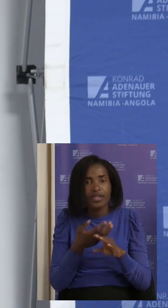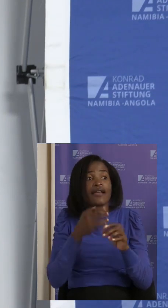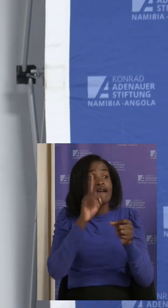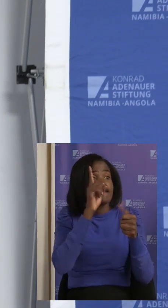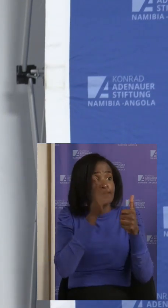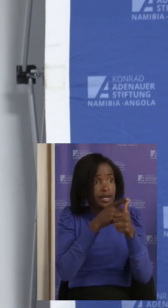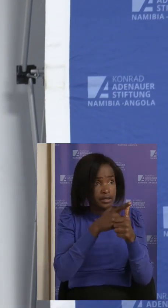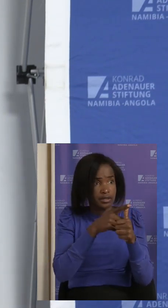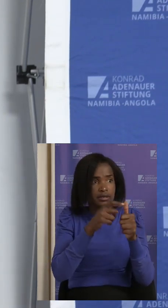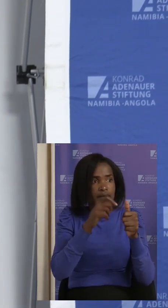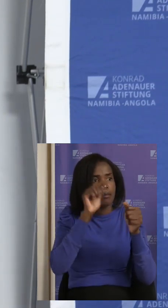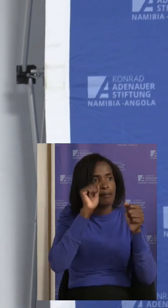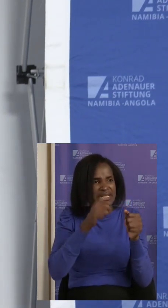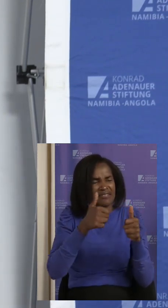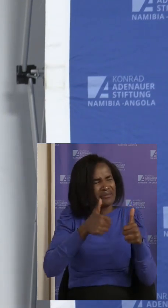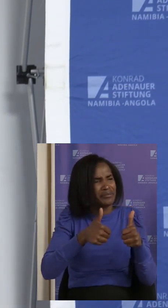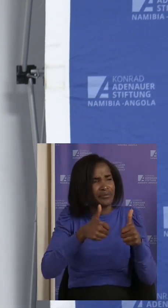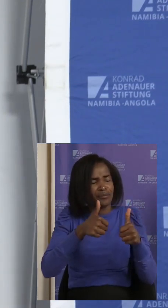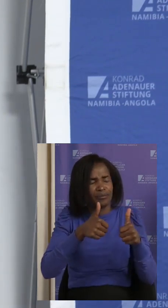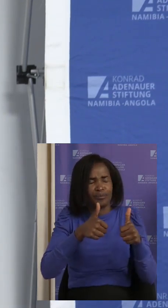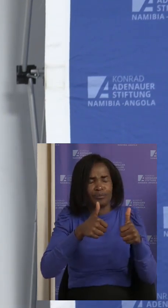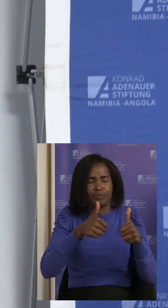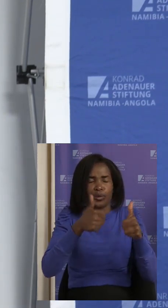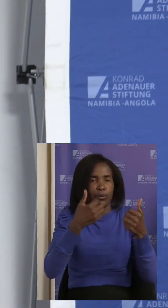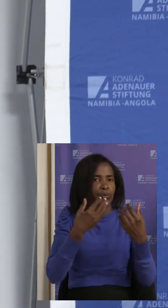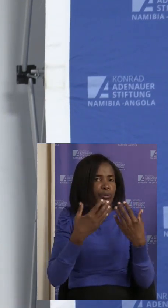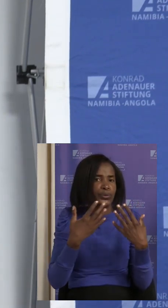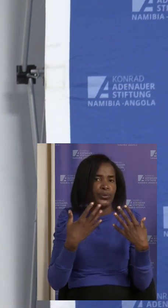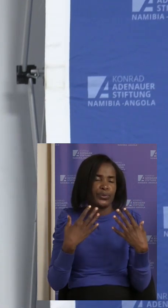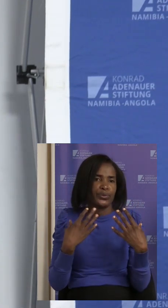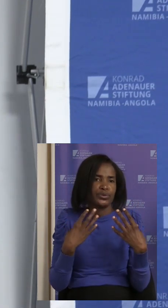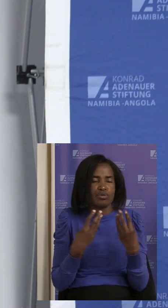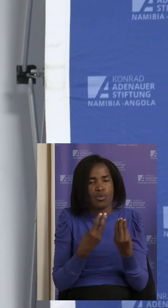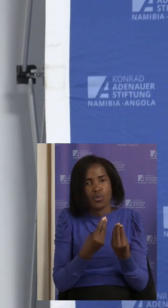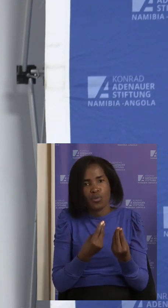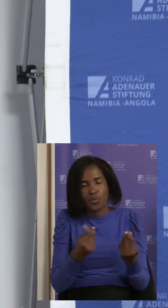which learners and students need in order to